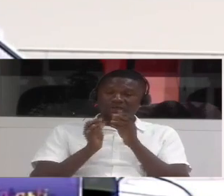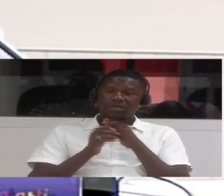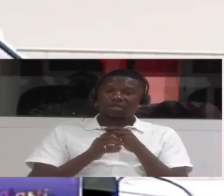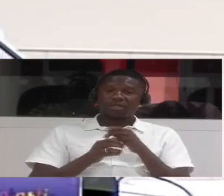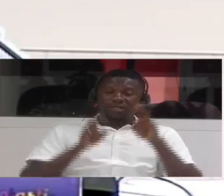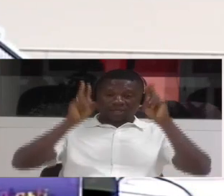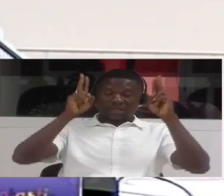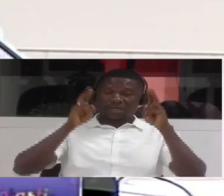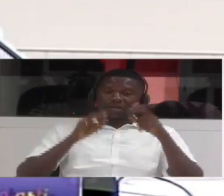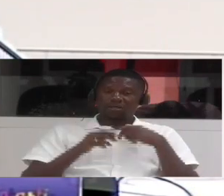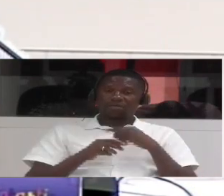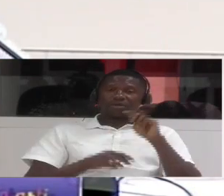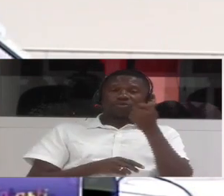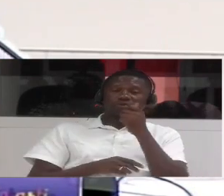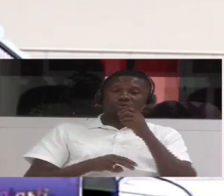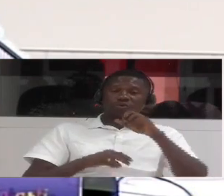then for which,